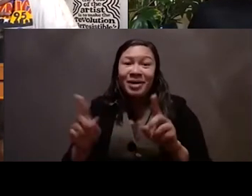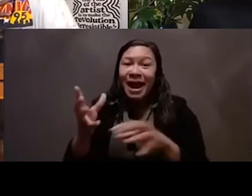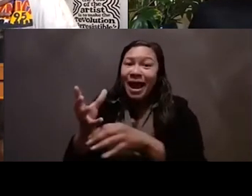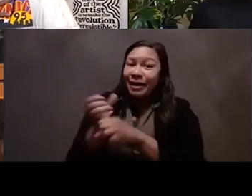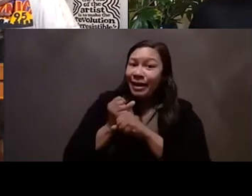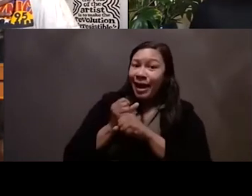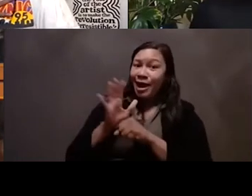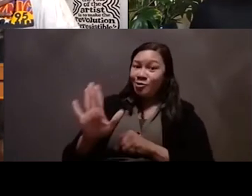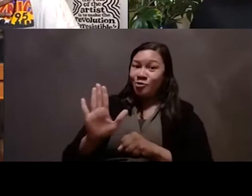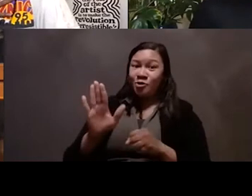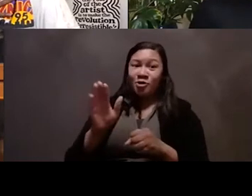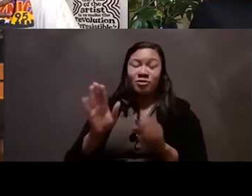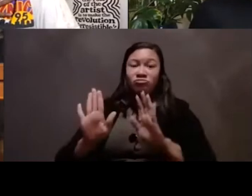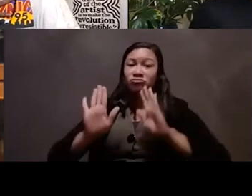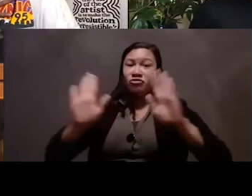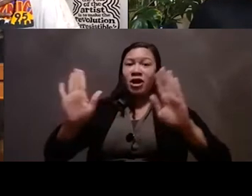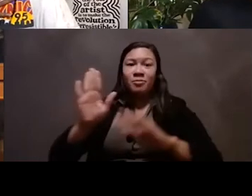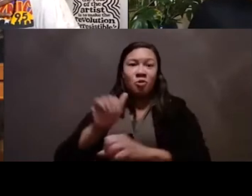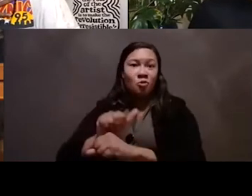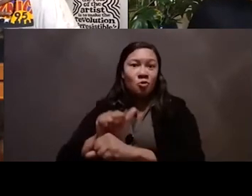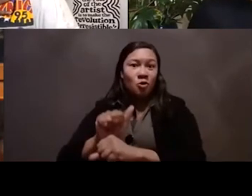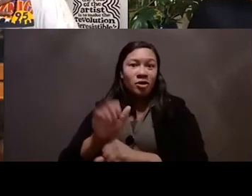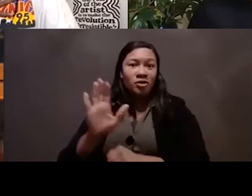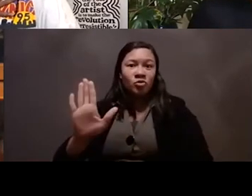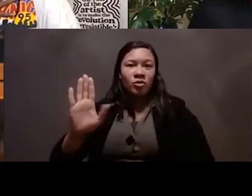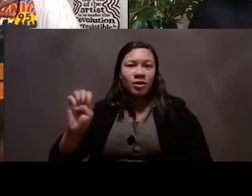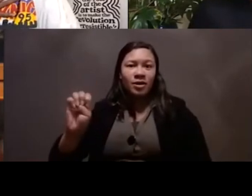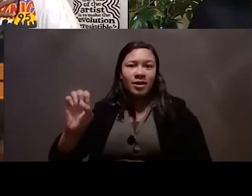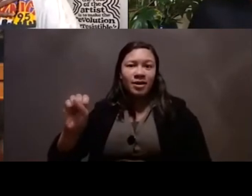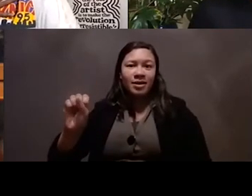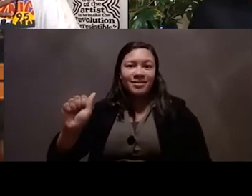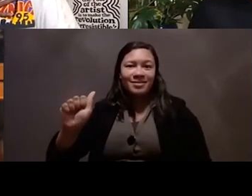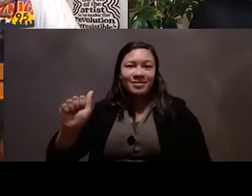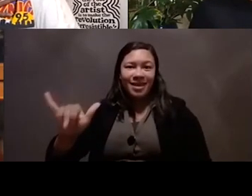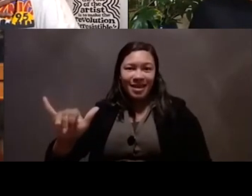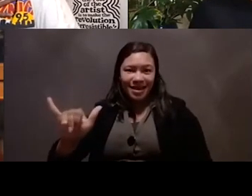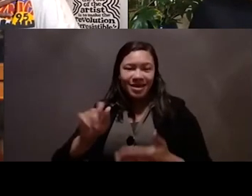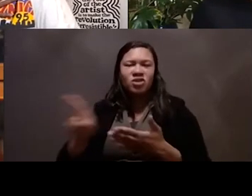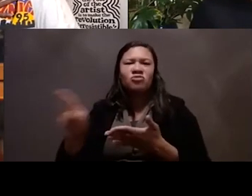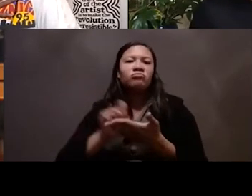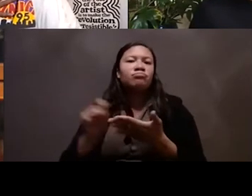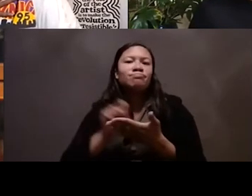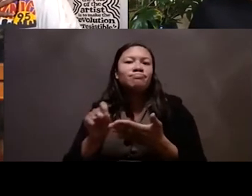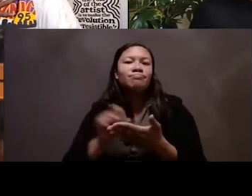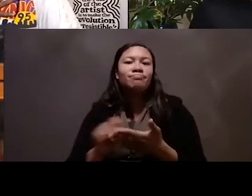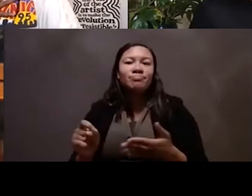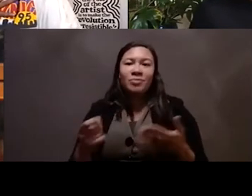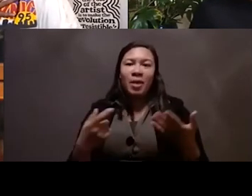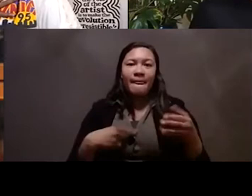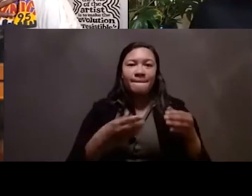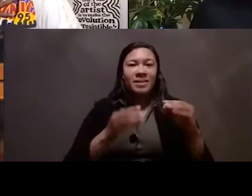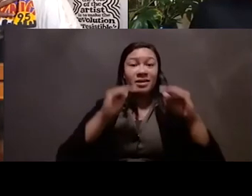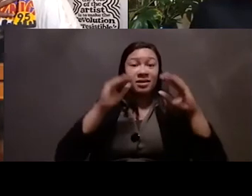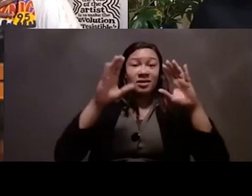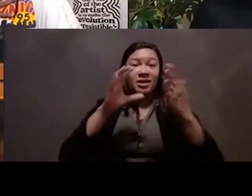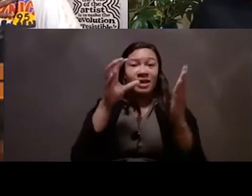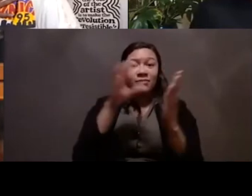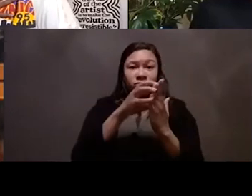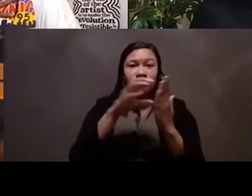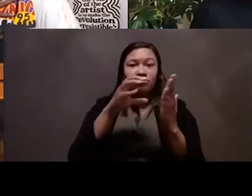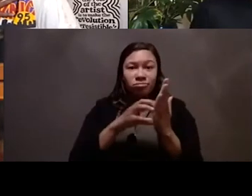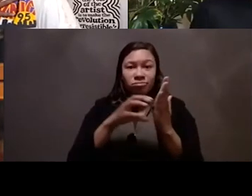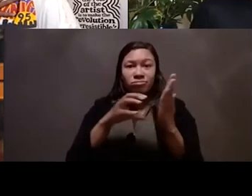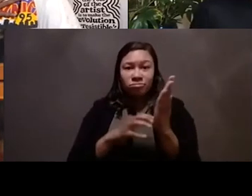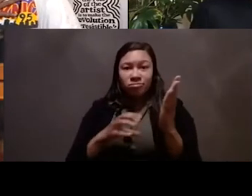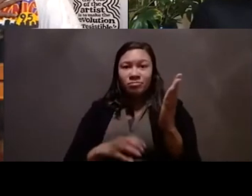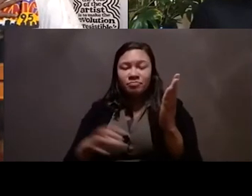work on this essay, which happened in multiple iterations. I think for us, and Jenna might